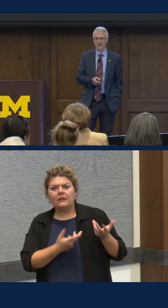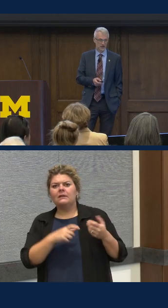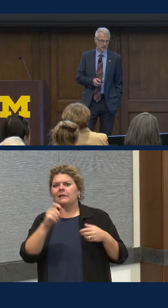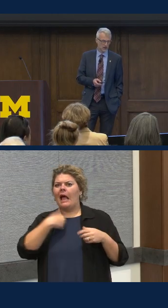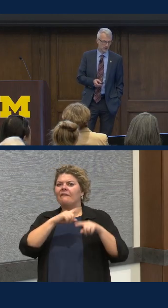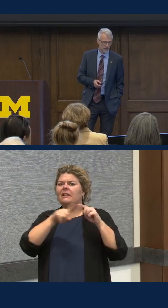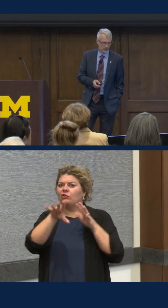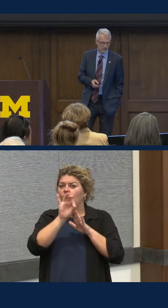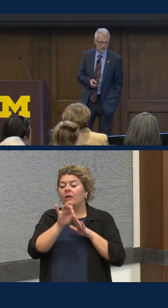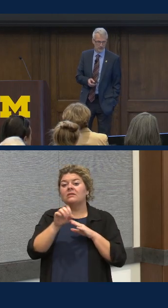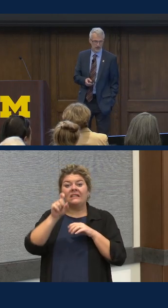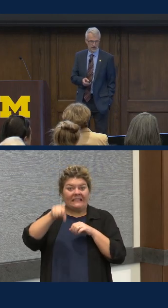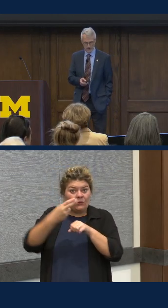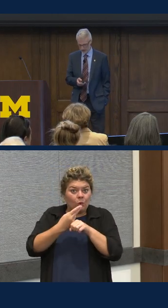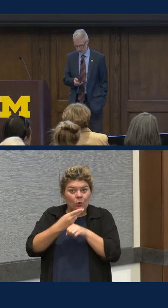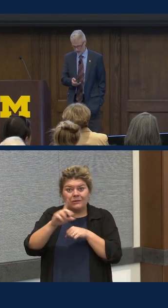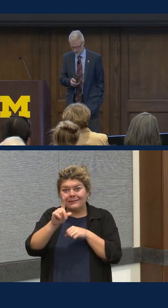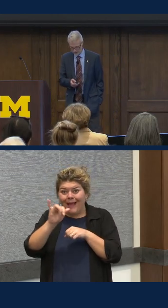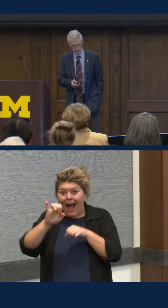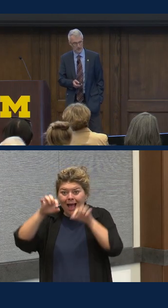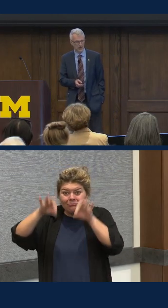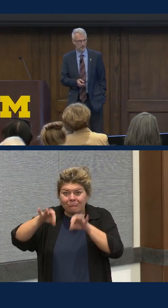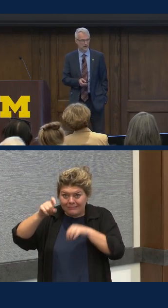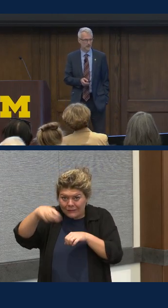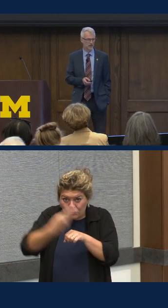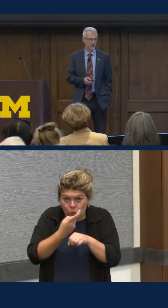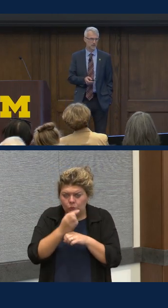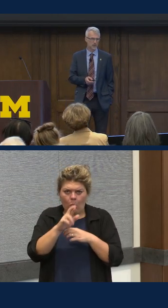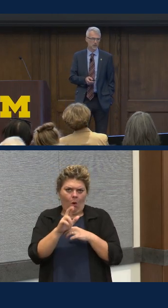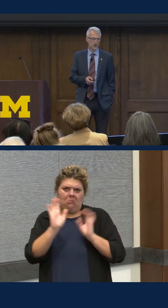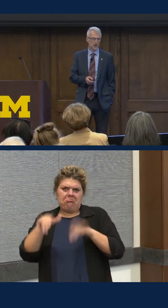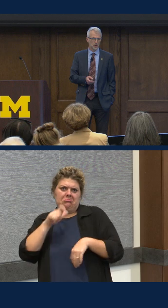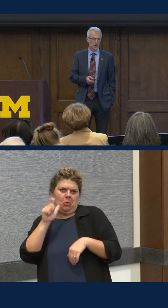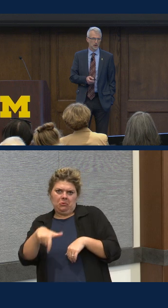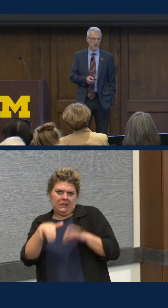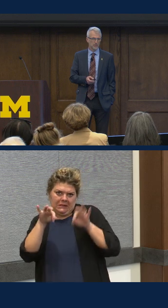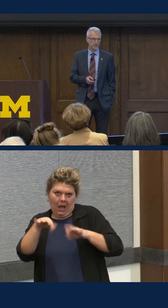Do you inject a contrast dye or not, or do it without contrast?